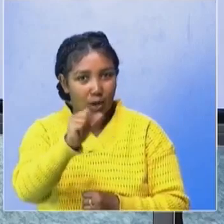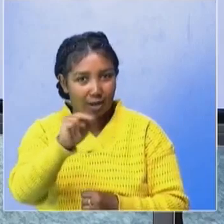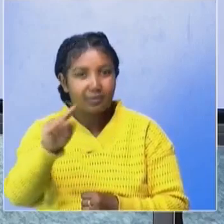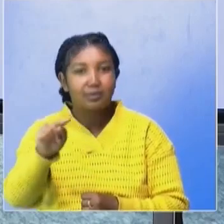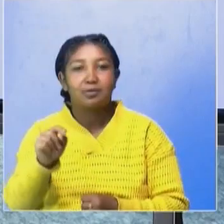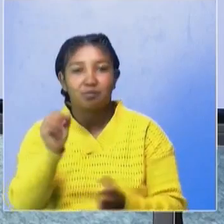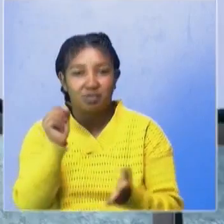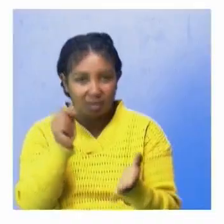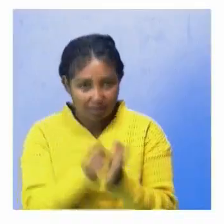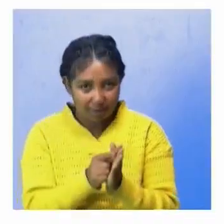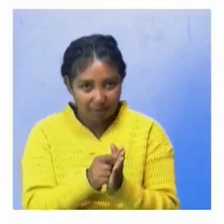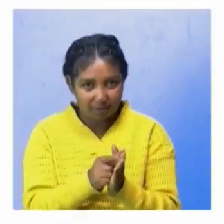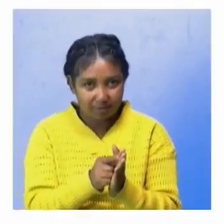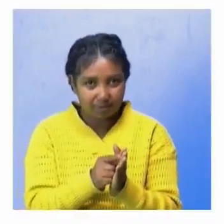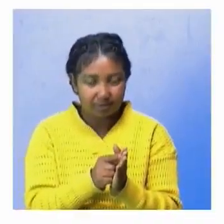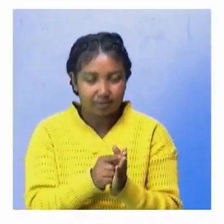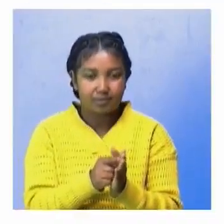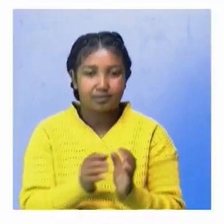run.